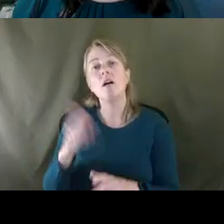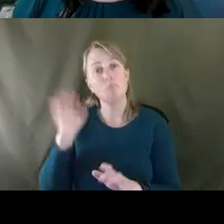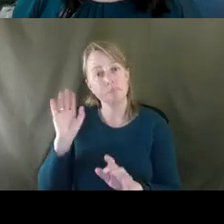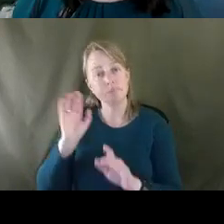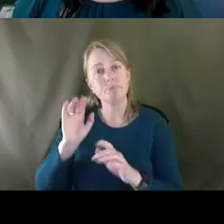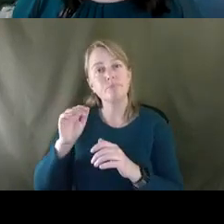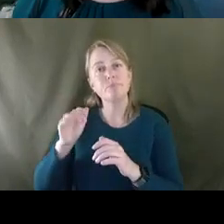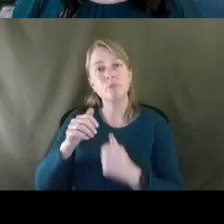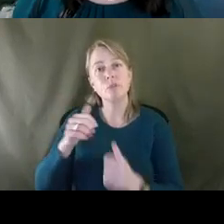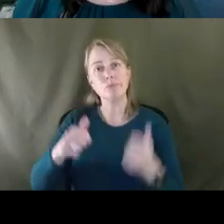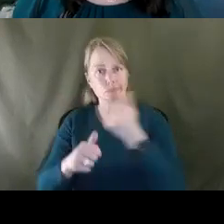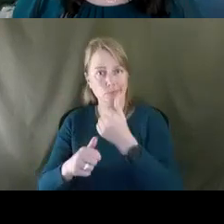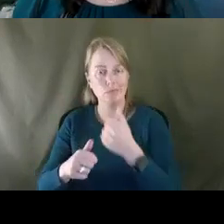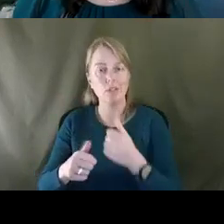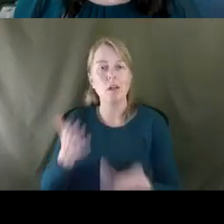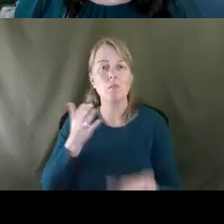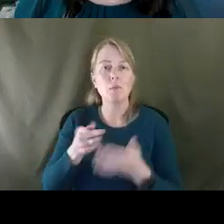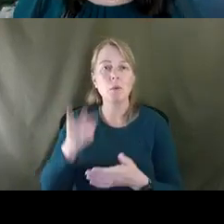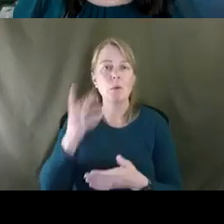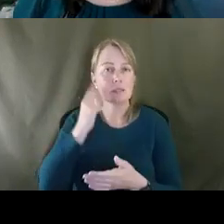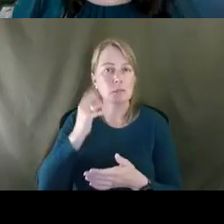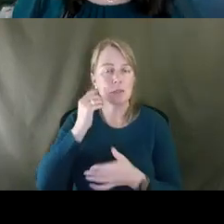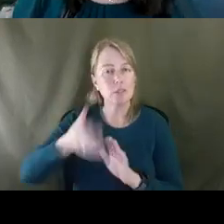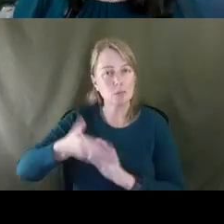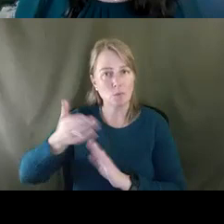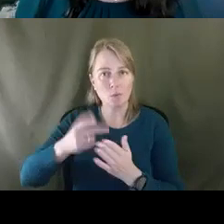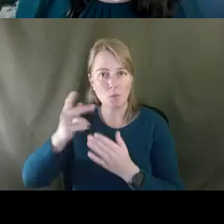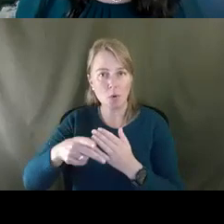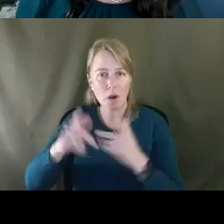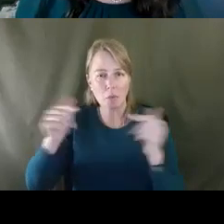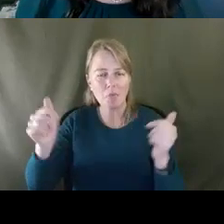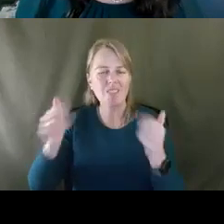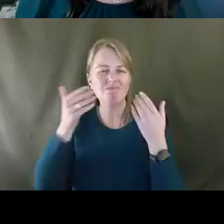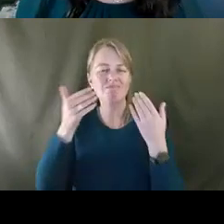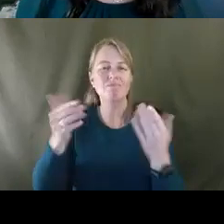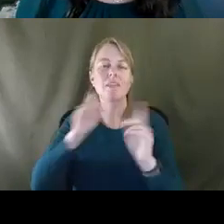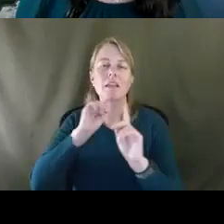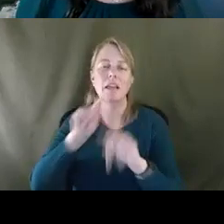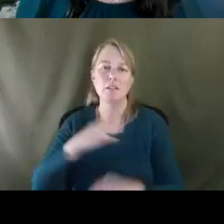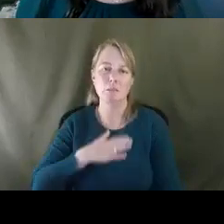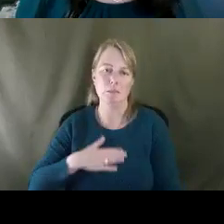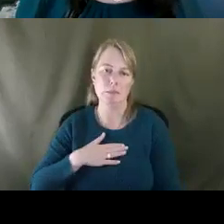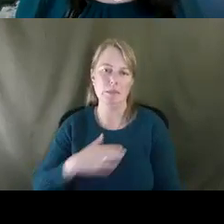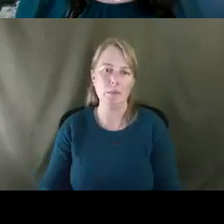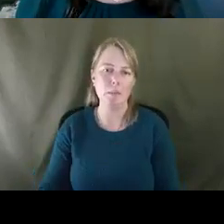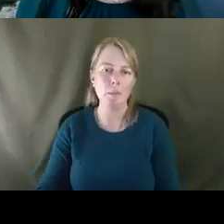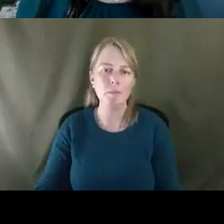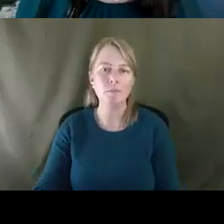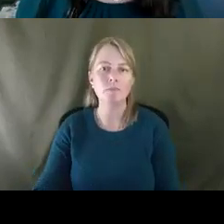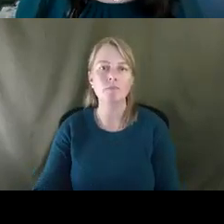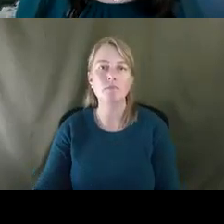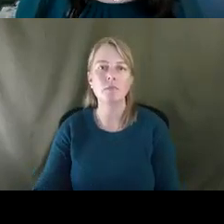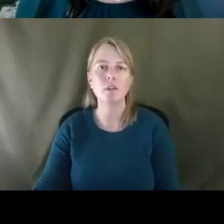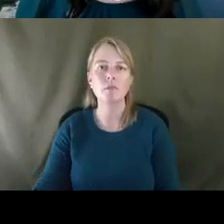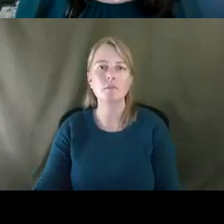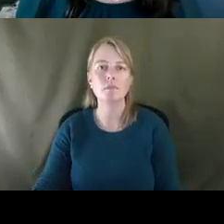have had the experience of running a program. So go ahead and answer that question, and I'll